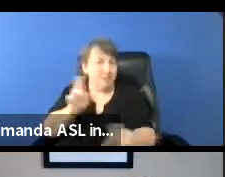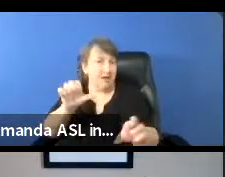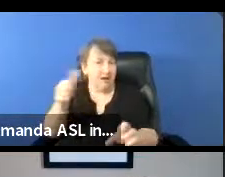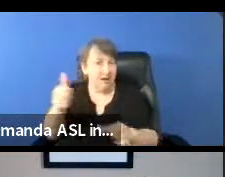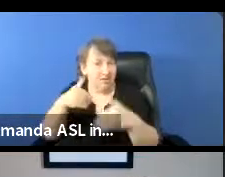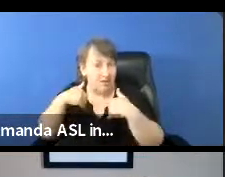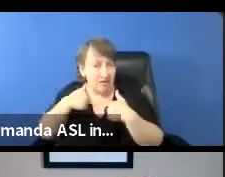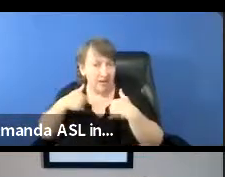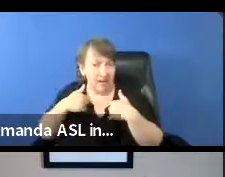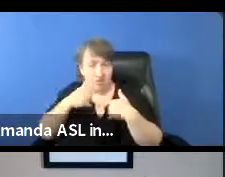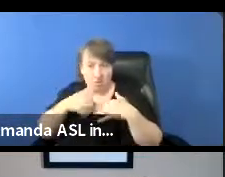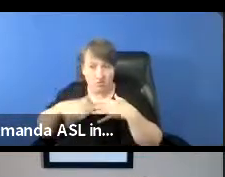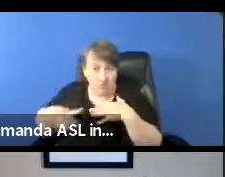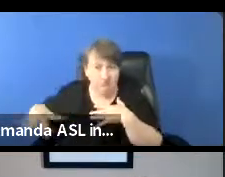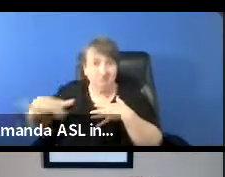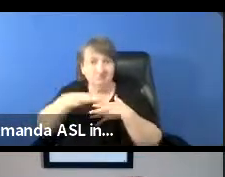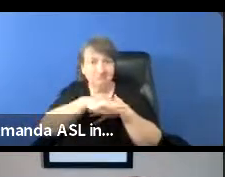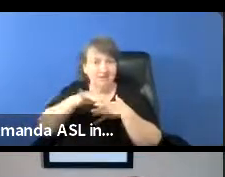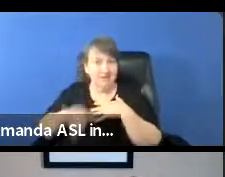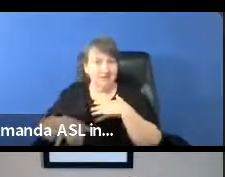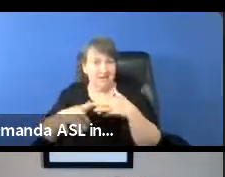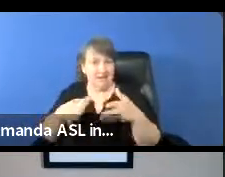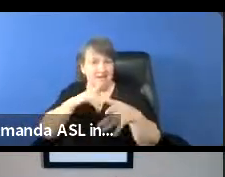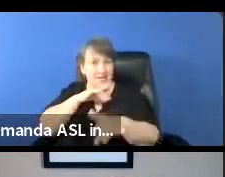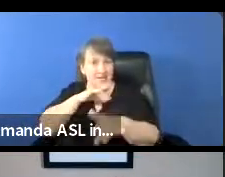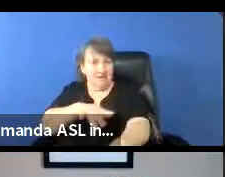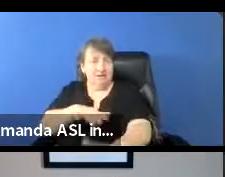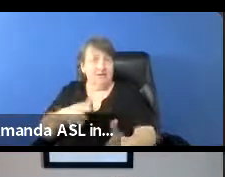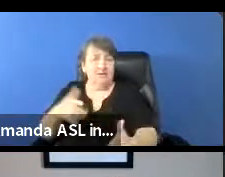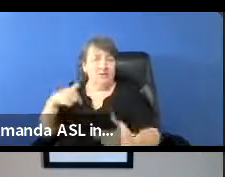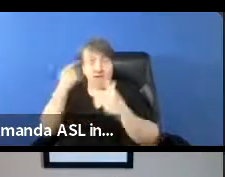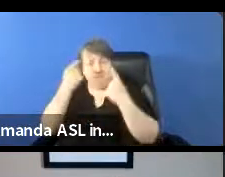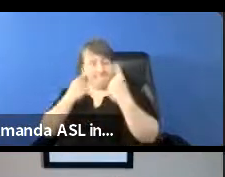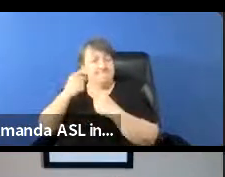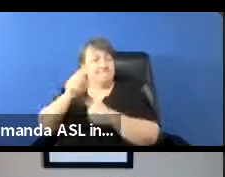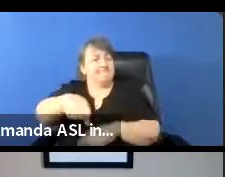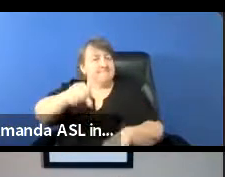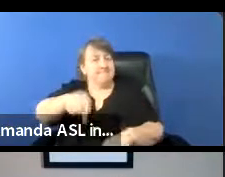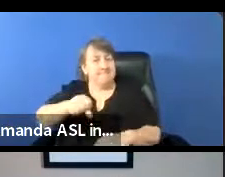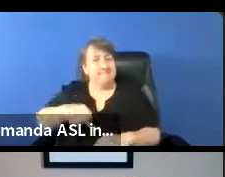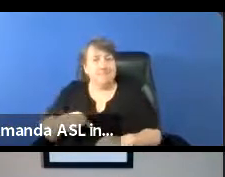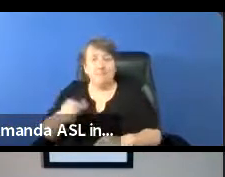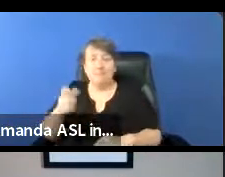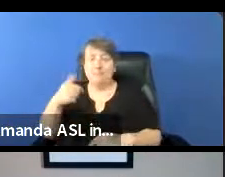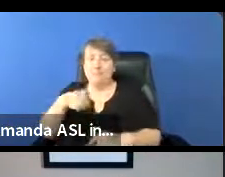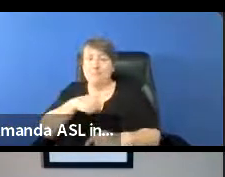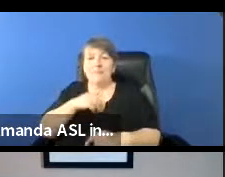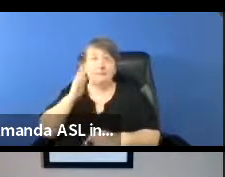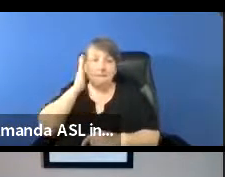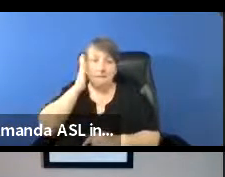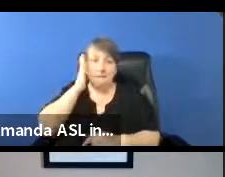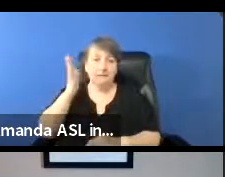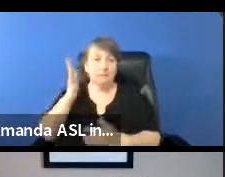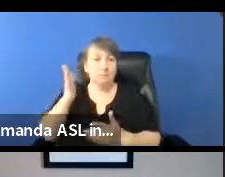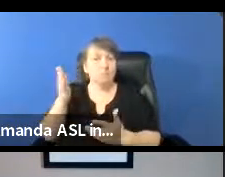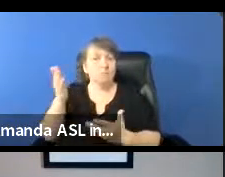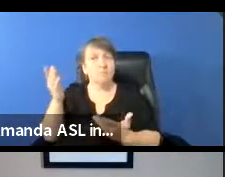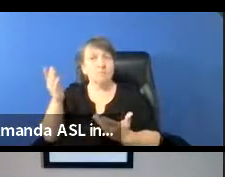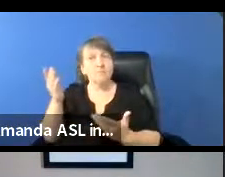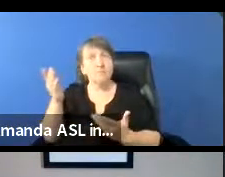that populate this area. So we're thinking about it. We're going to have an